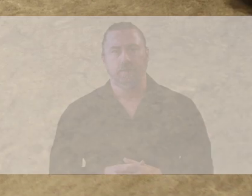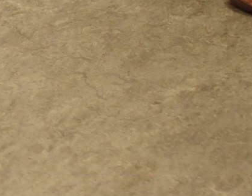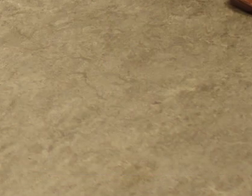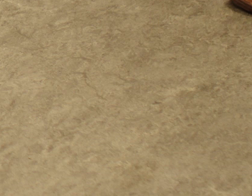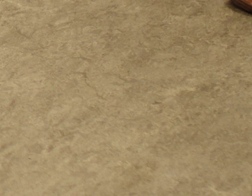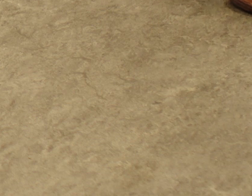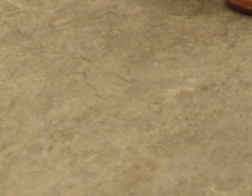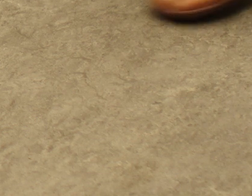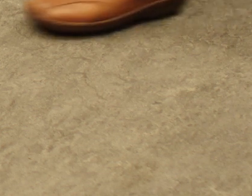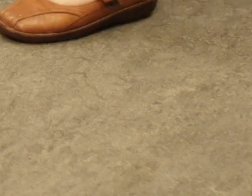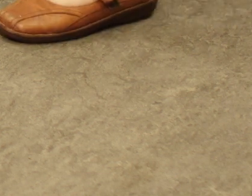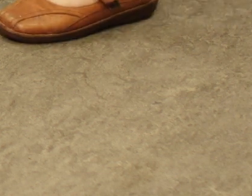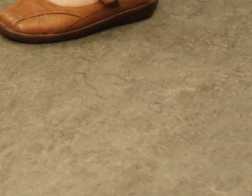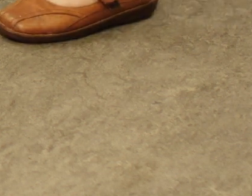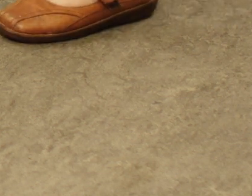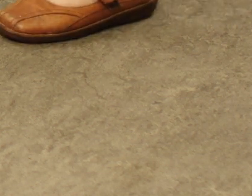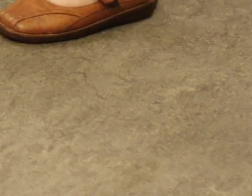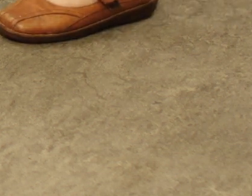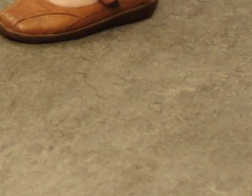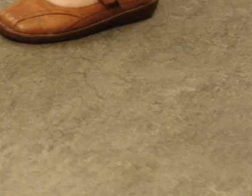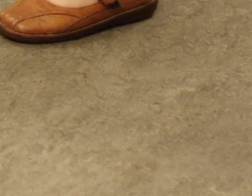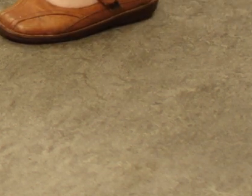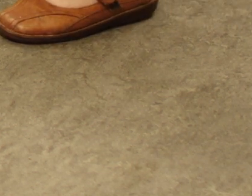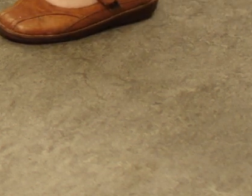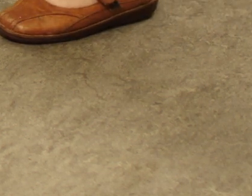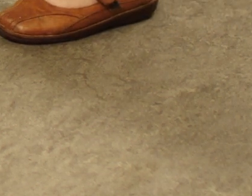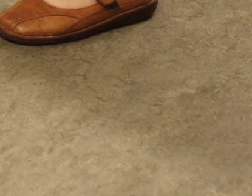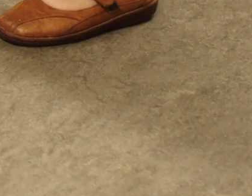Michaela nudges a box of electrical equipment with her foot. It doesn't move.